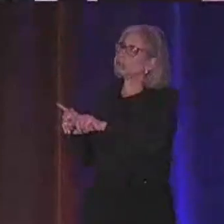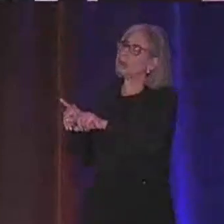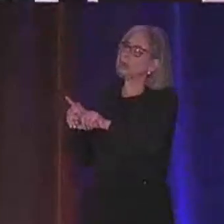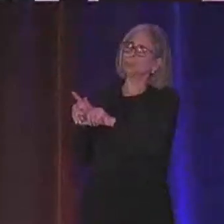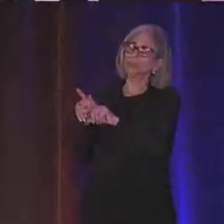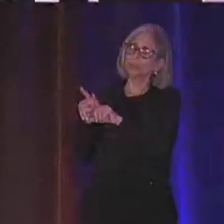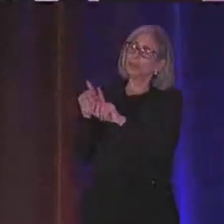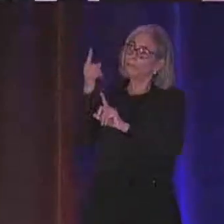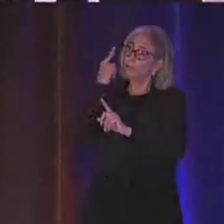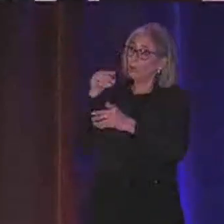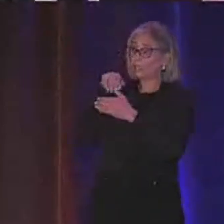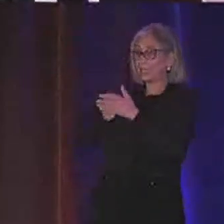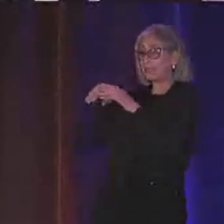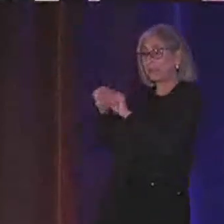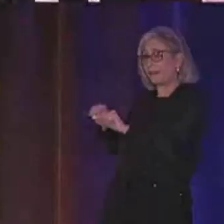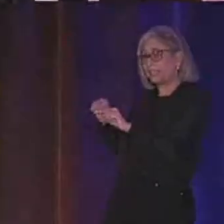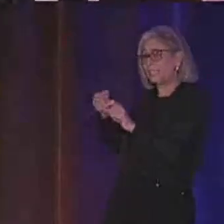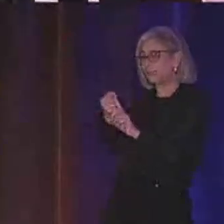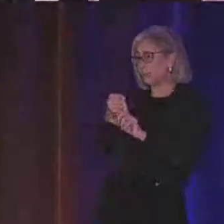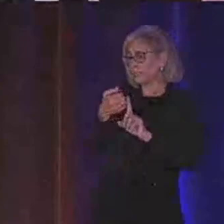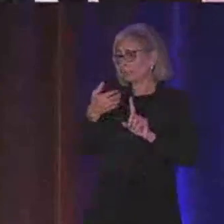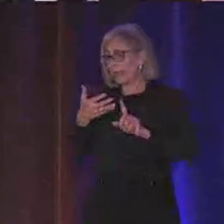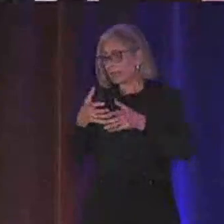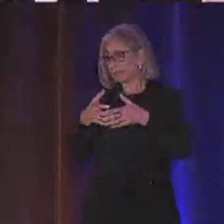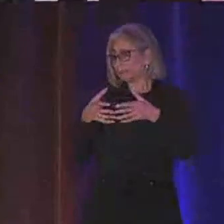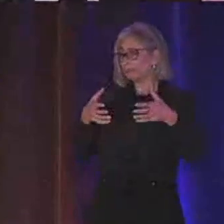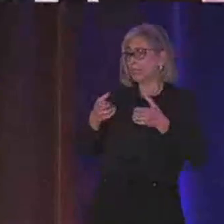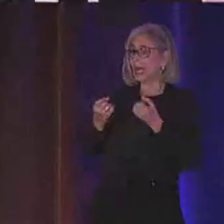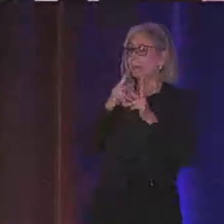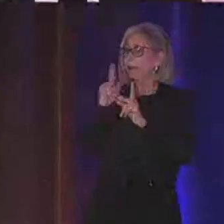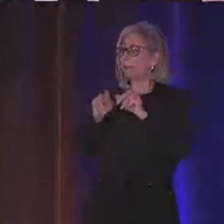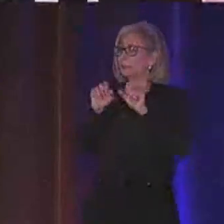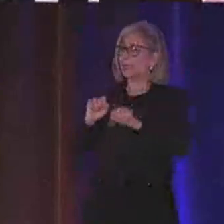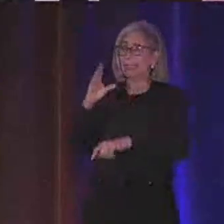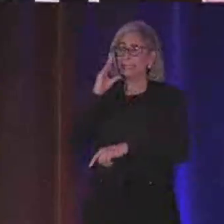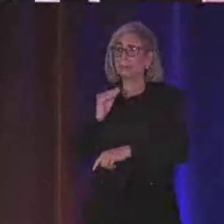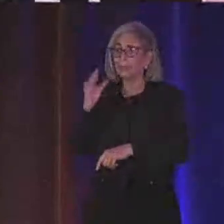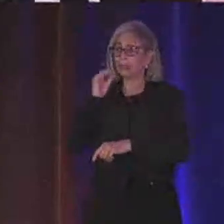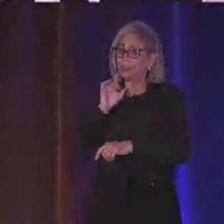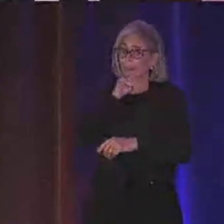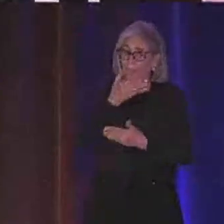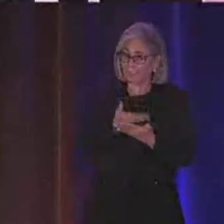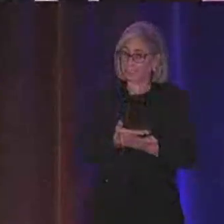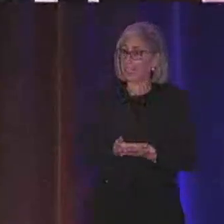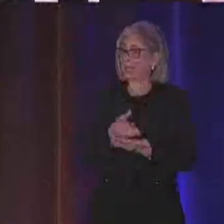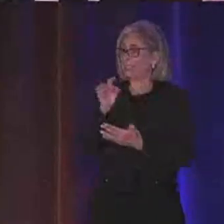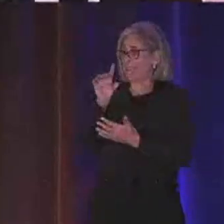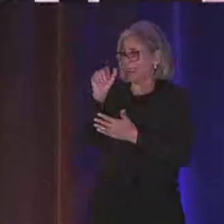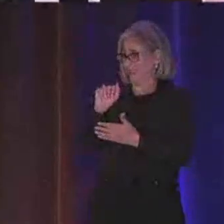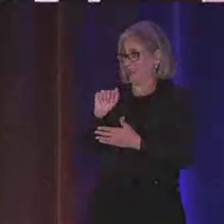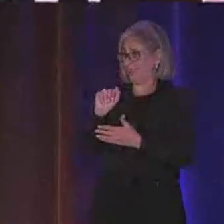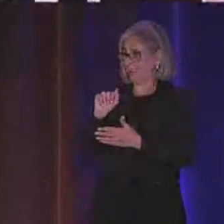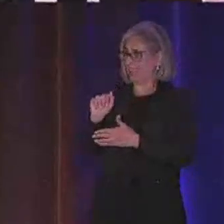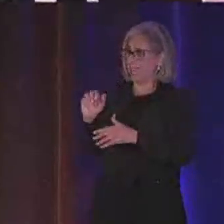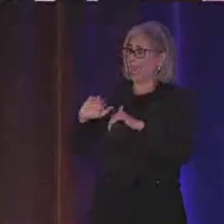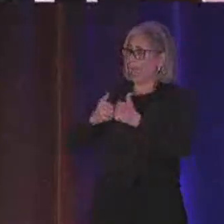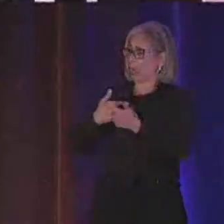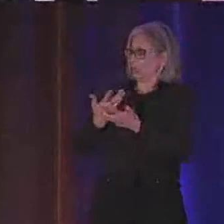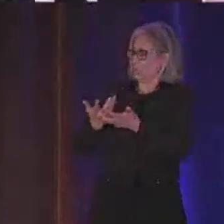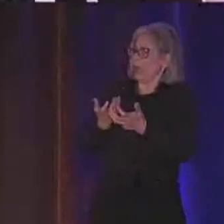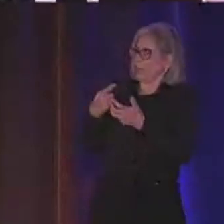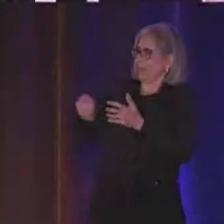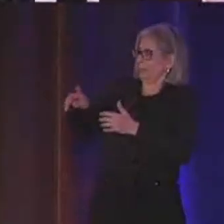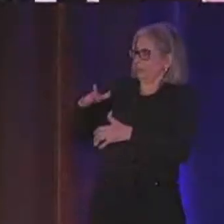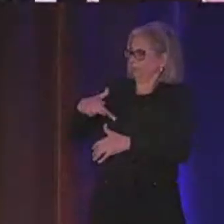for accessibility, right? Trying to expand how many people can experience the data in the ways we want them to.